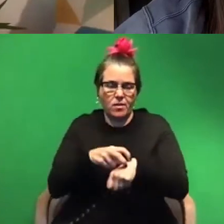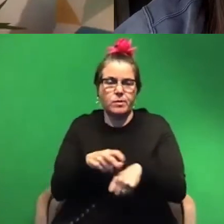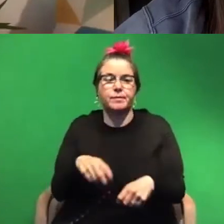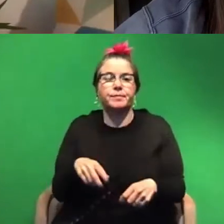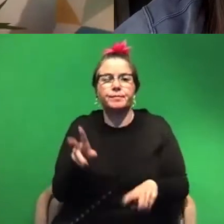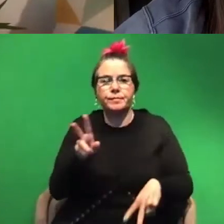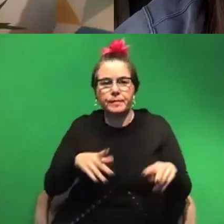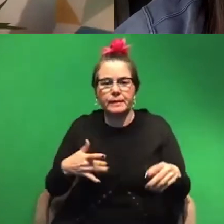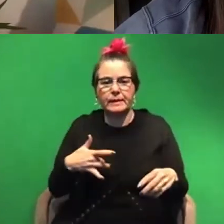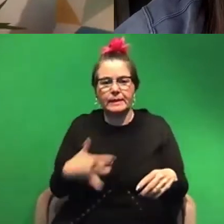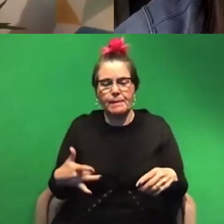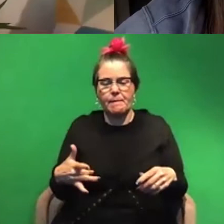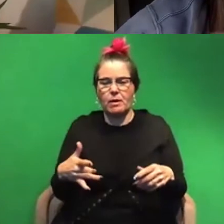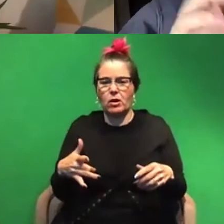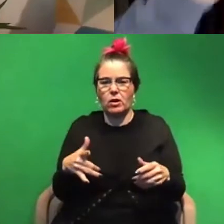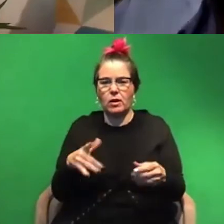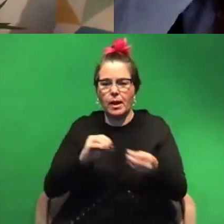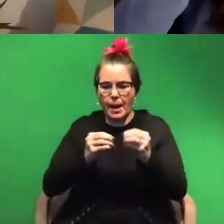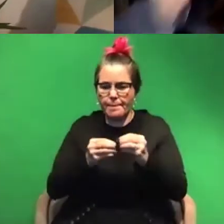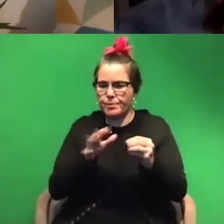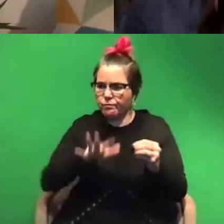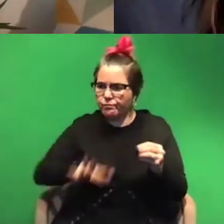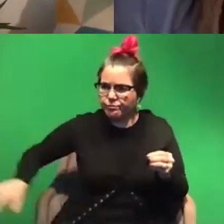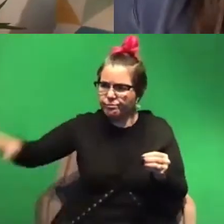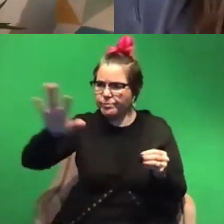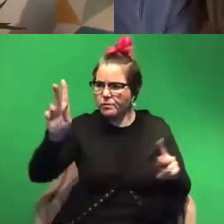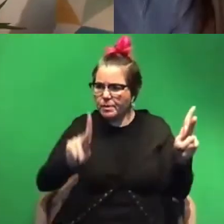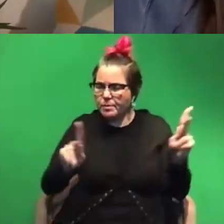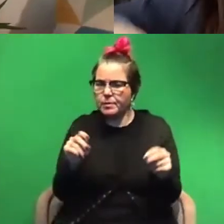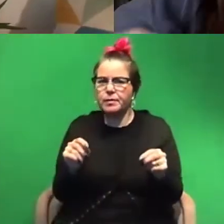general prevalence in the population, and based on